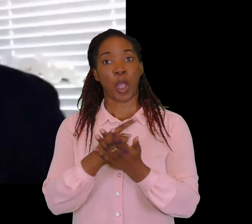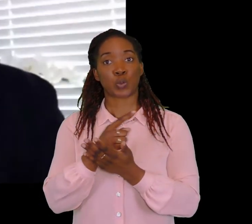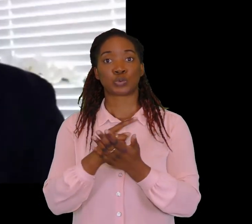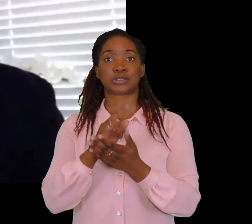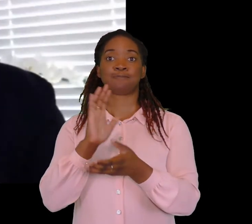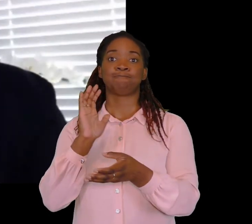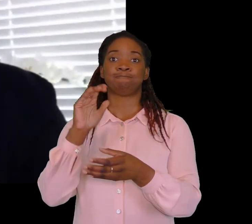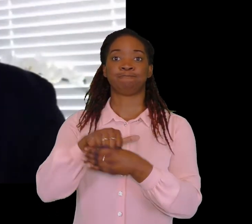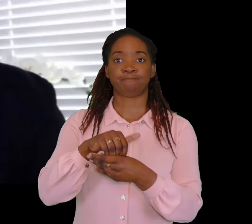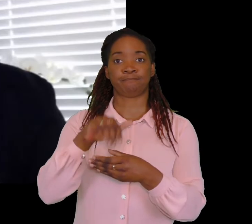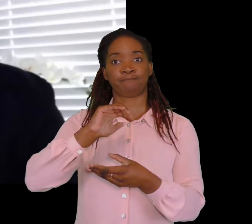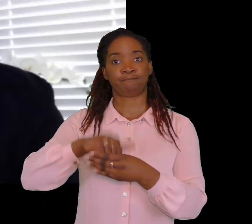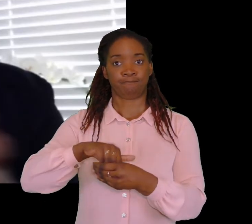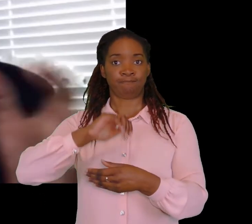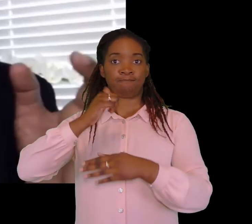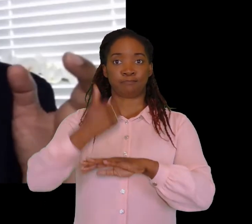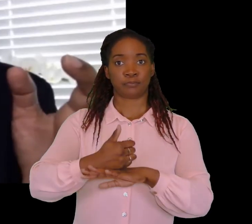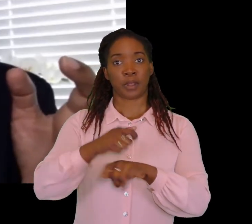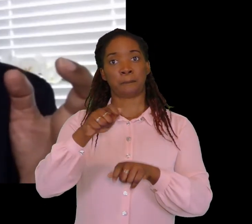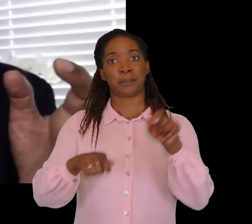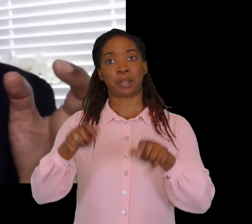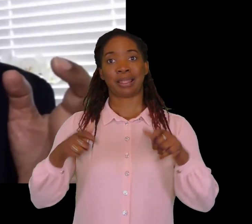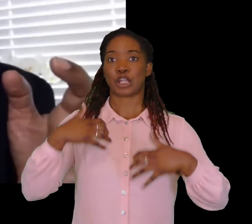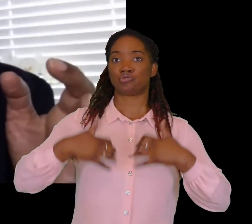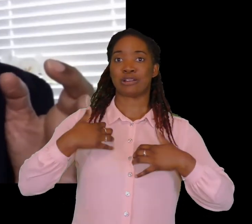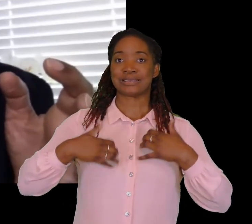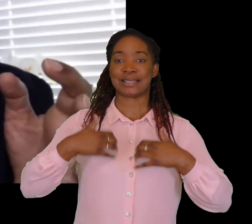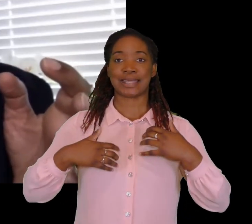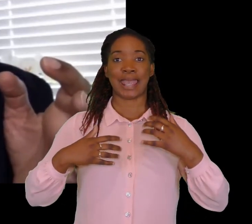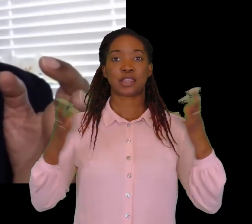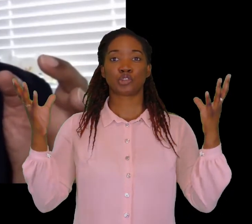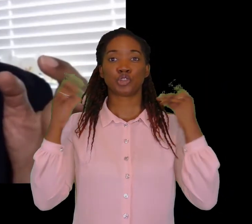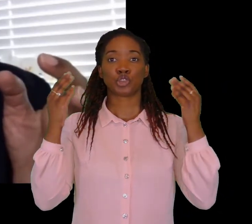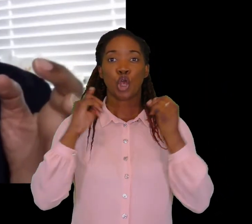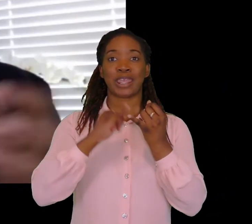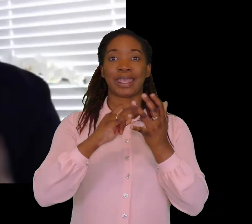embedding people who were interested in sonic landscapes, for instance.